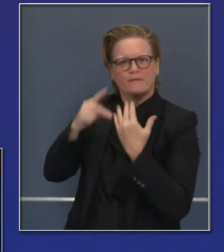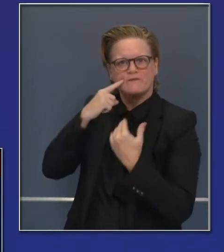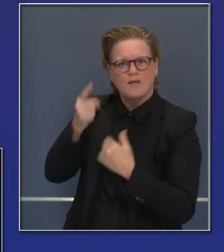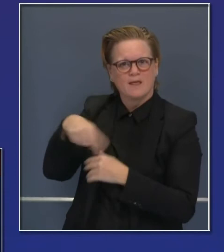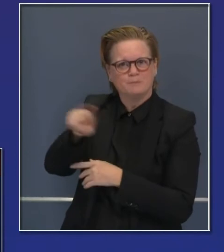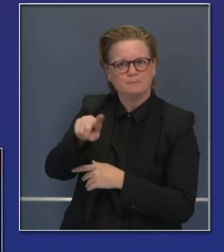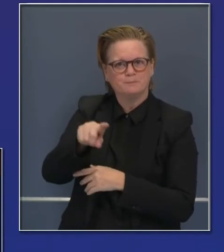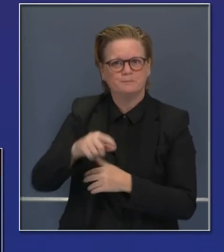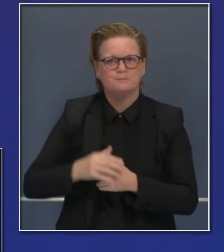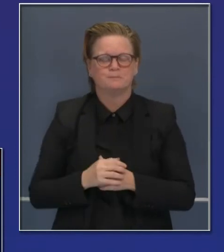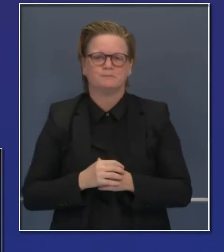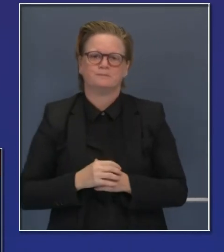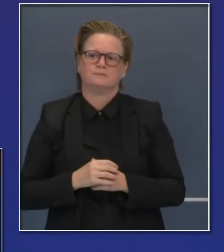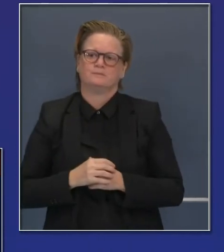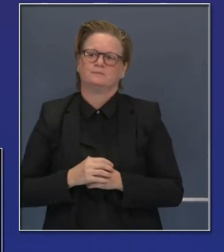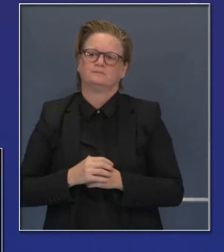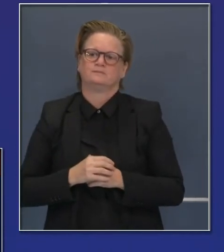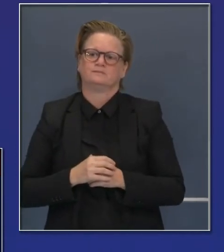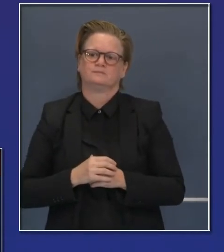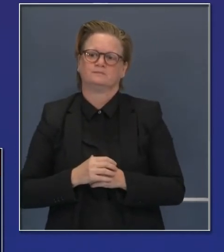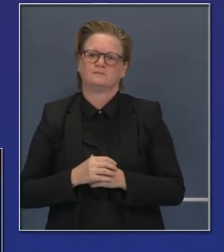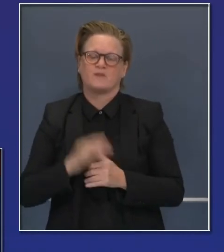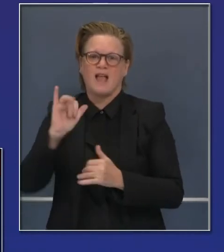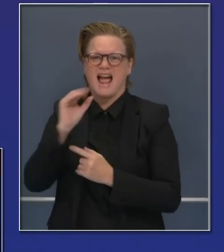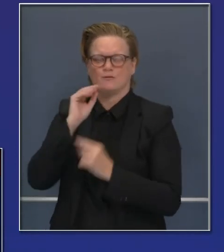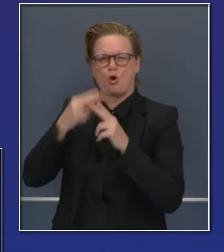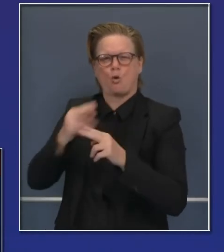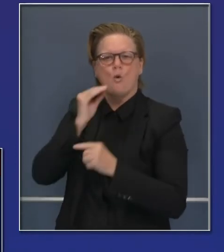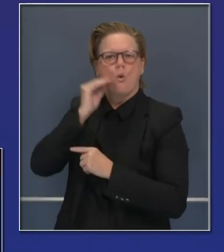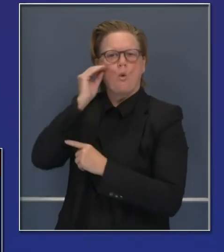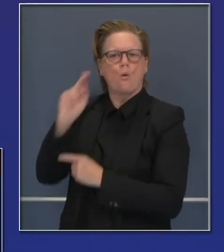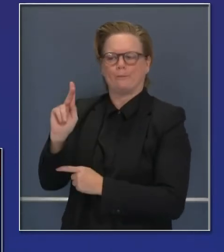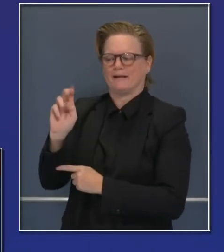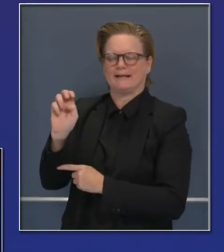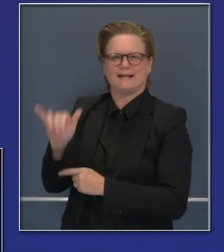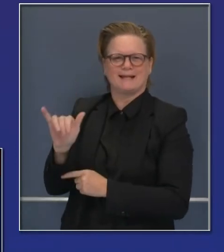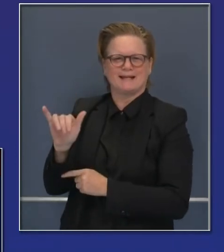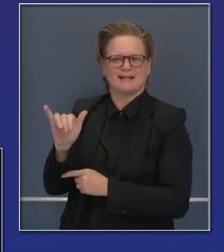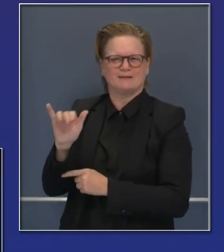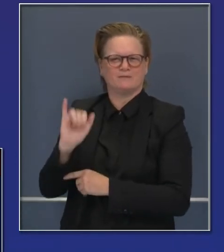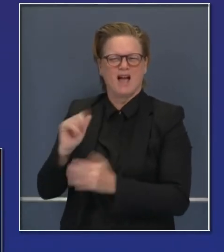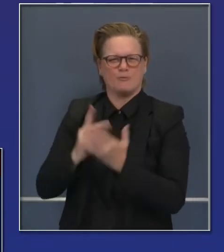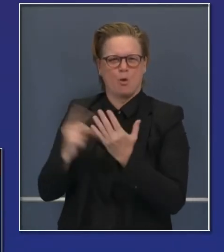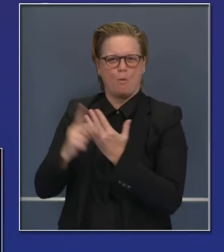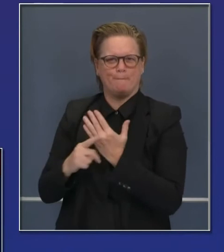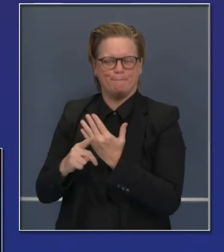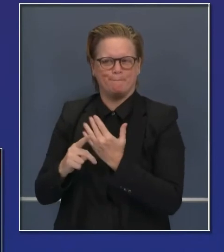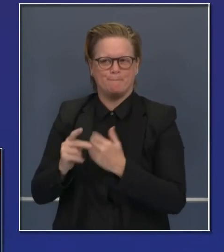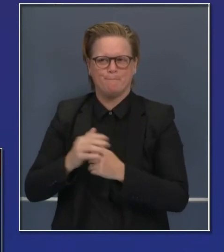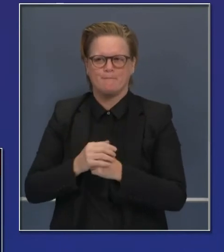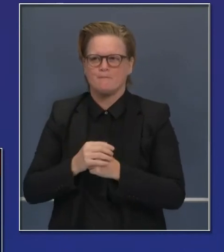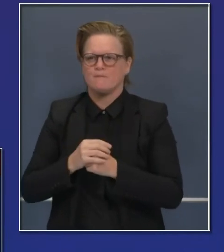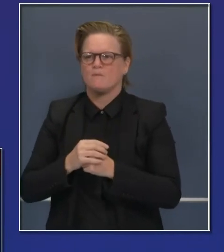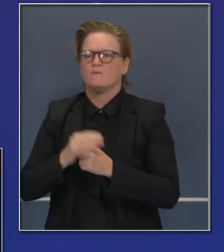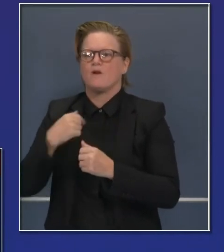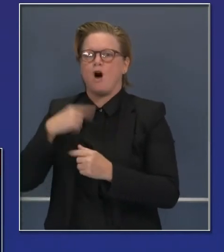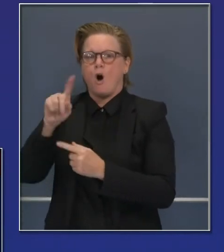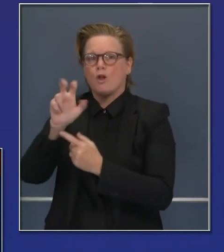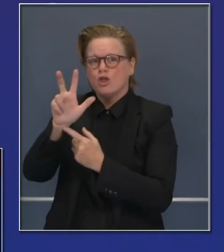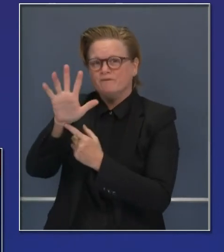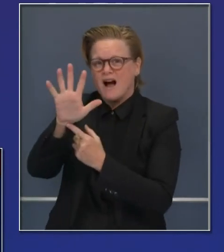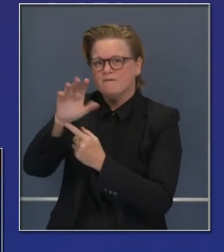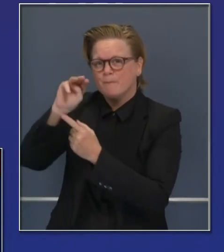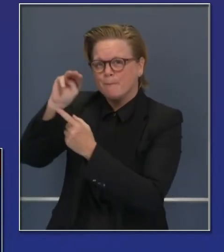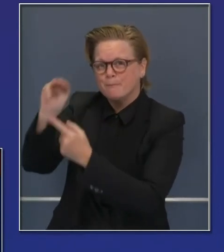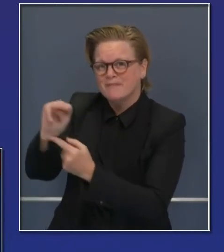permanent program. We provided $835 million to procure units moving forward. Room Key,